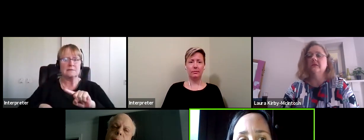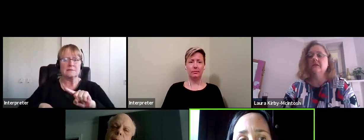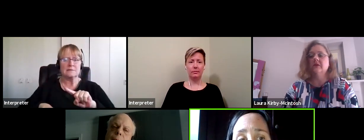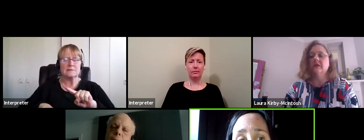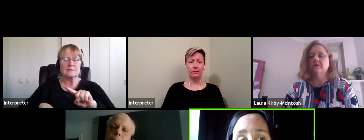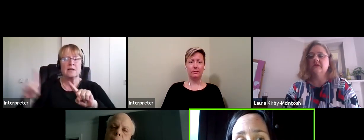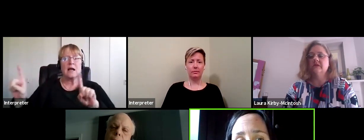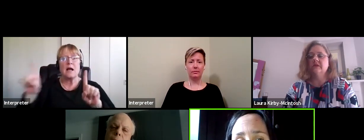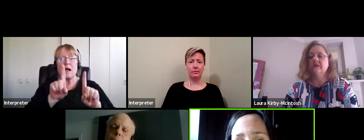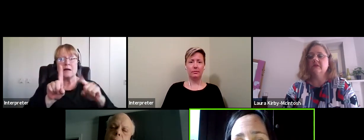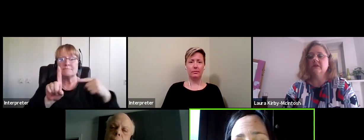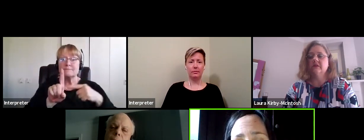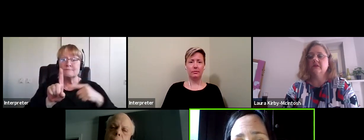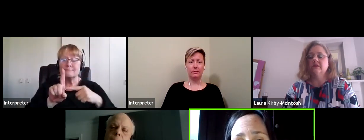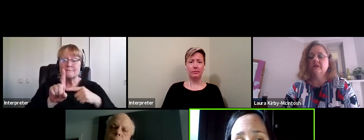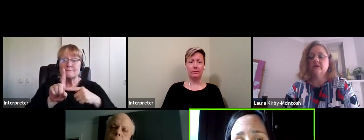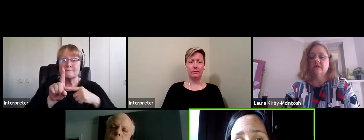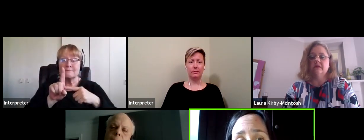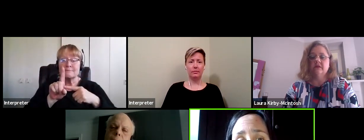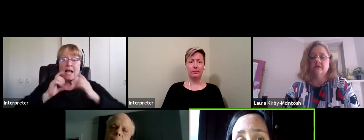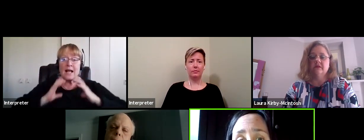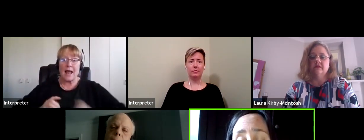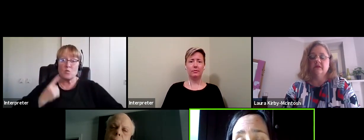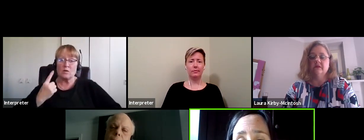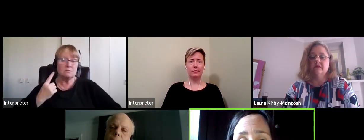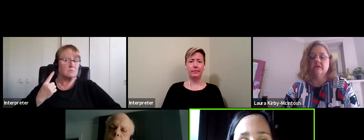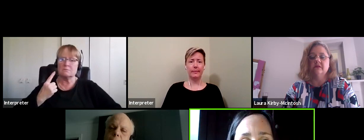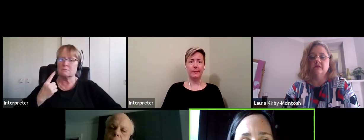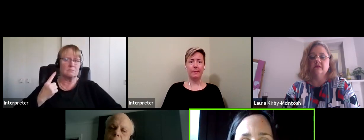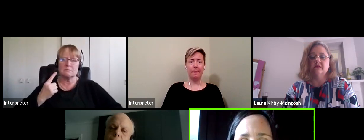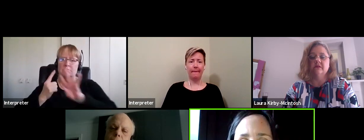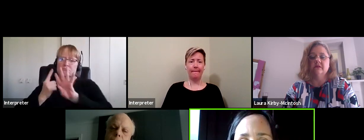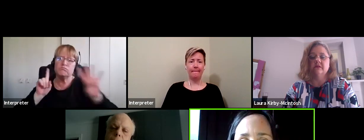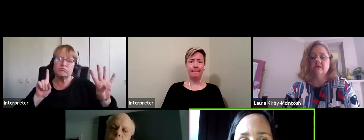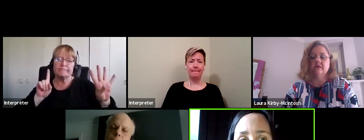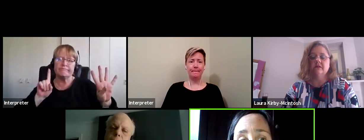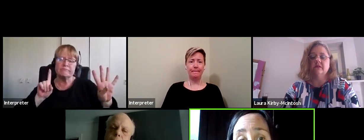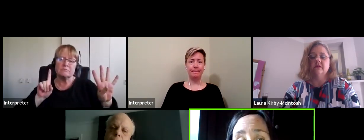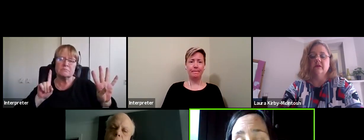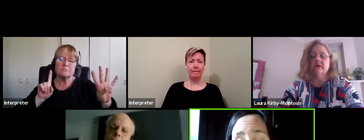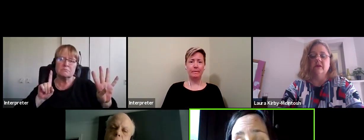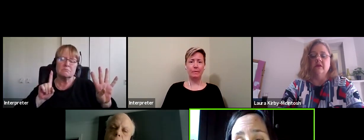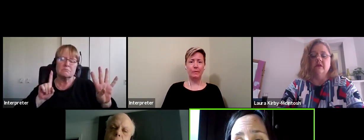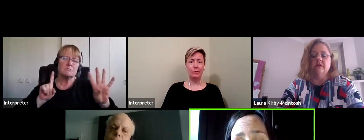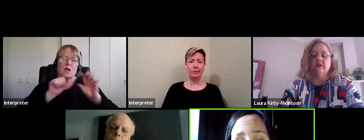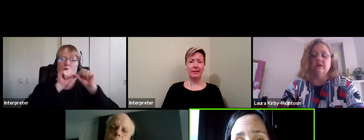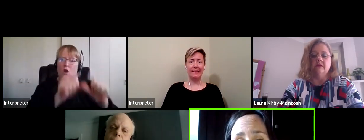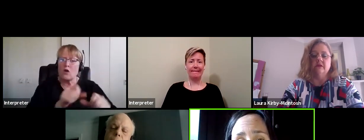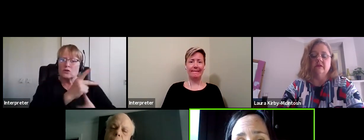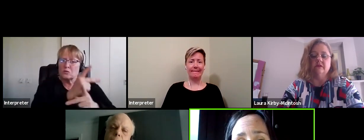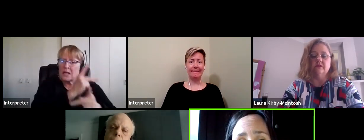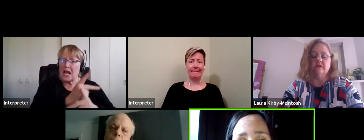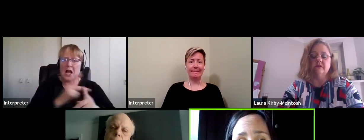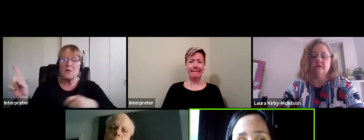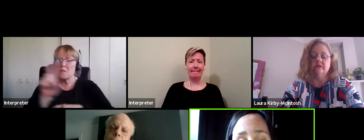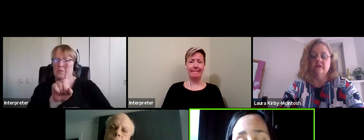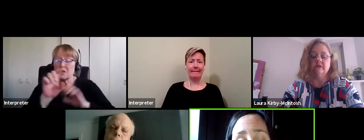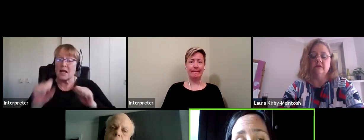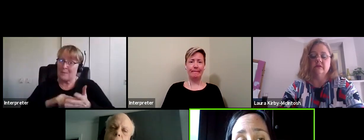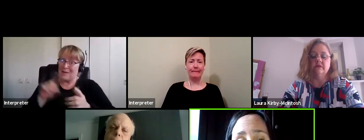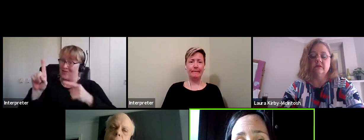work for more than one person with a disability and may also work for long-term care facilities, attendants could be considered community vectors for this